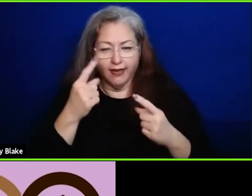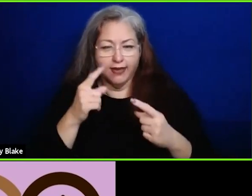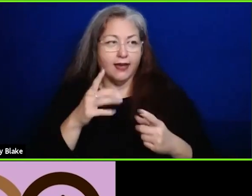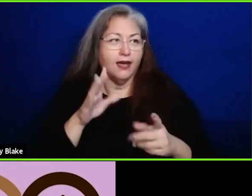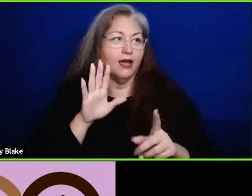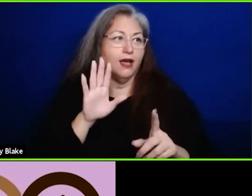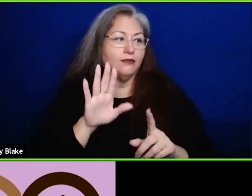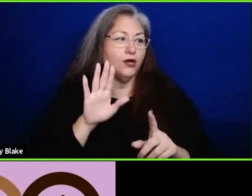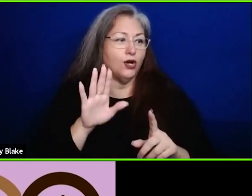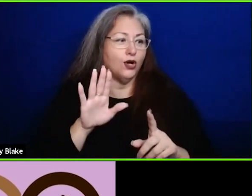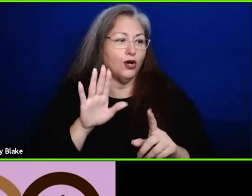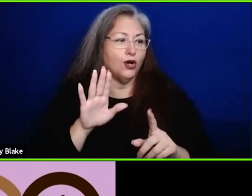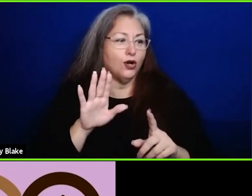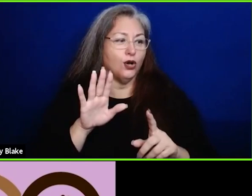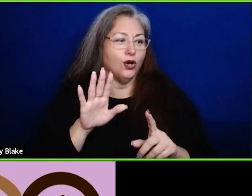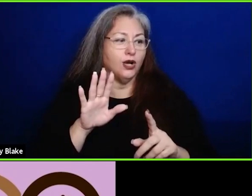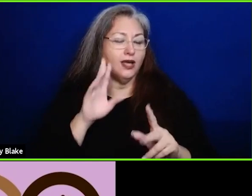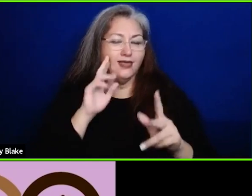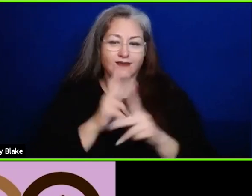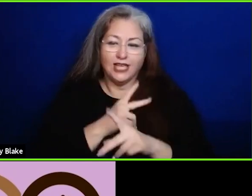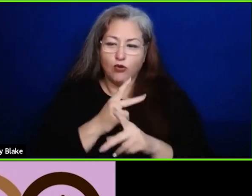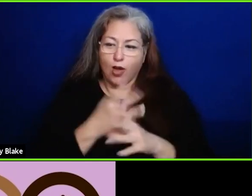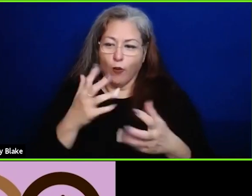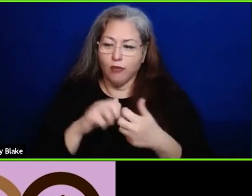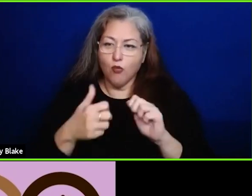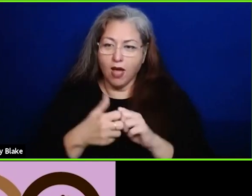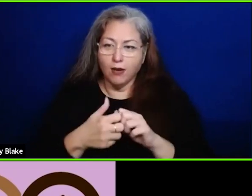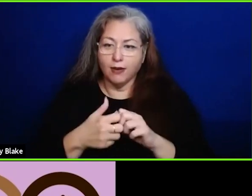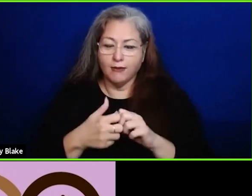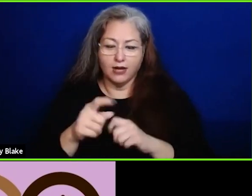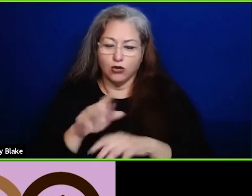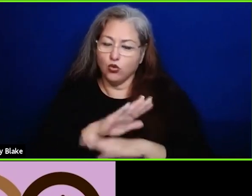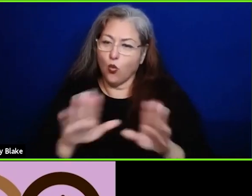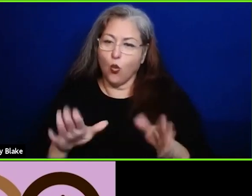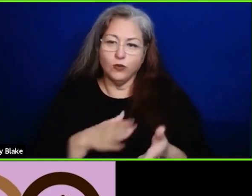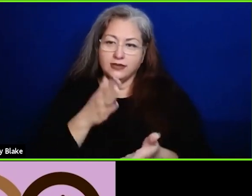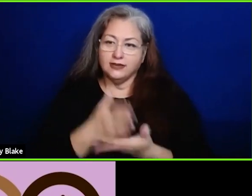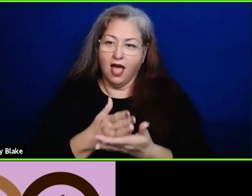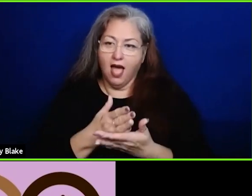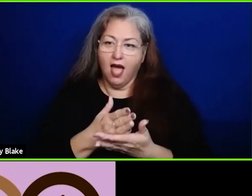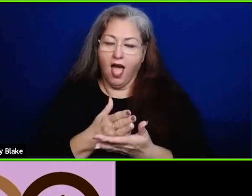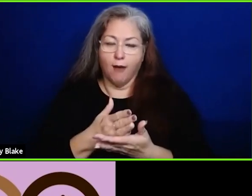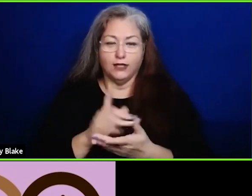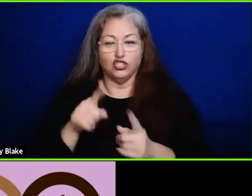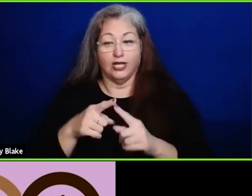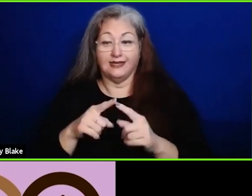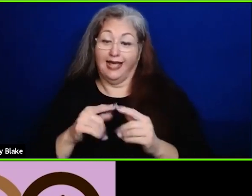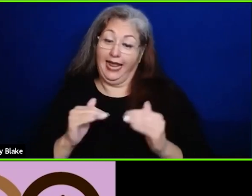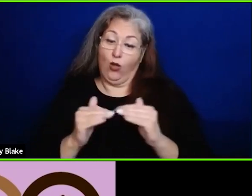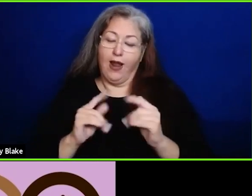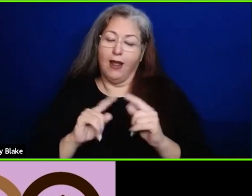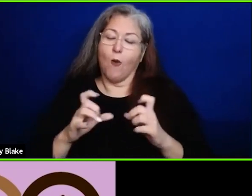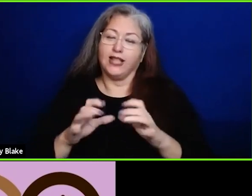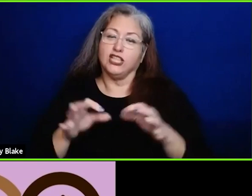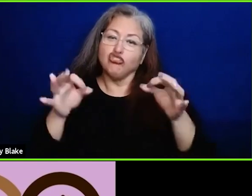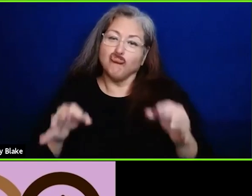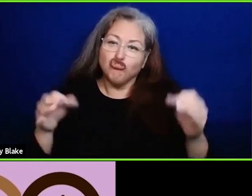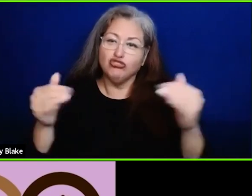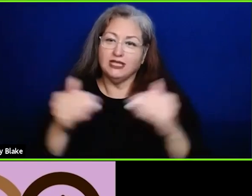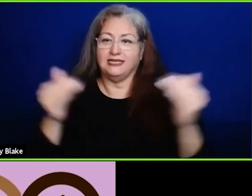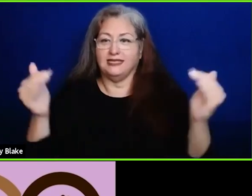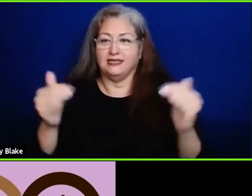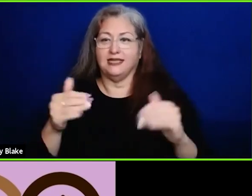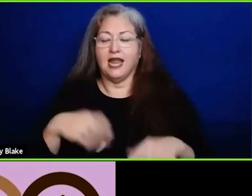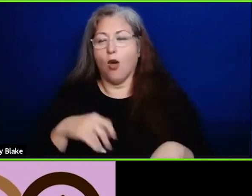her figuring the problem out and not stopping at equality, but justice. It also, I